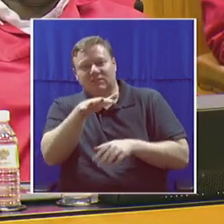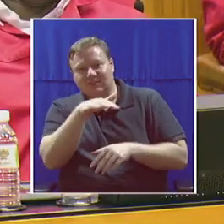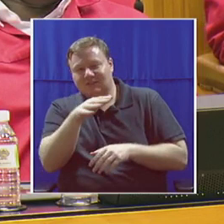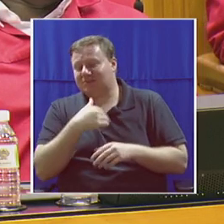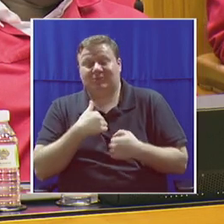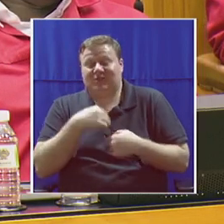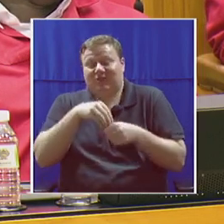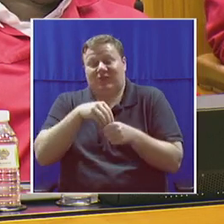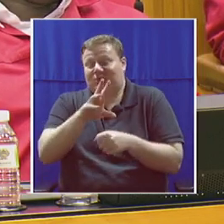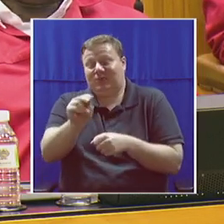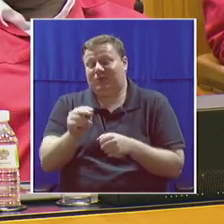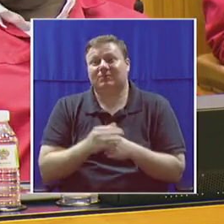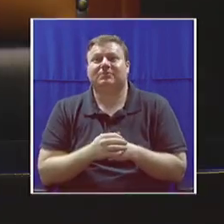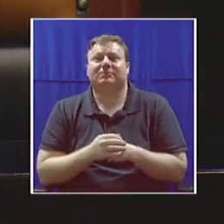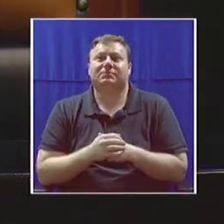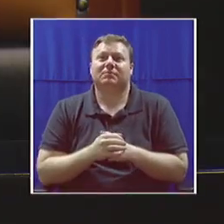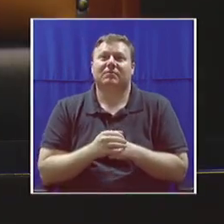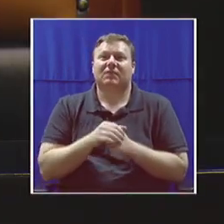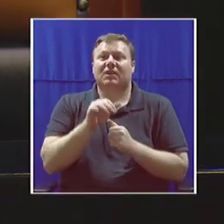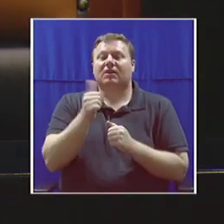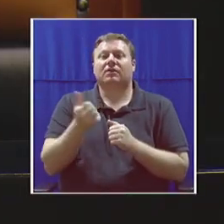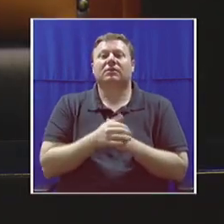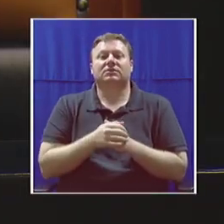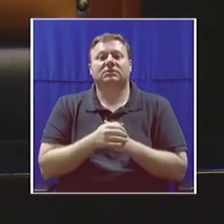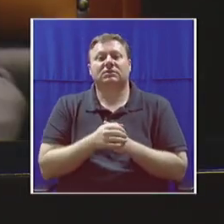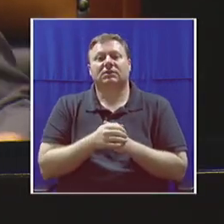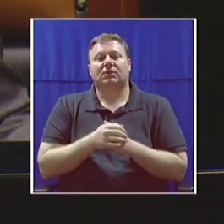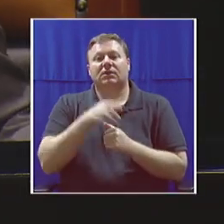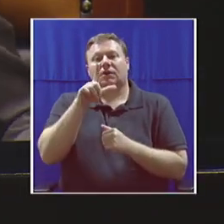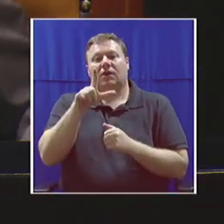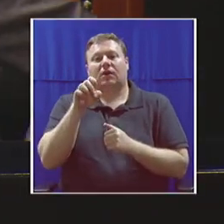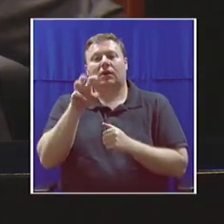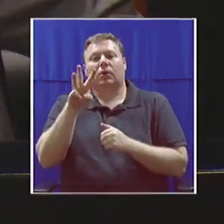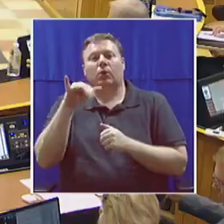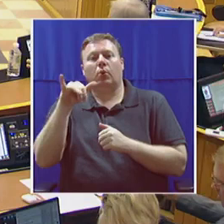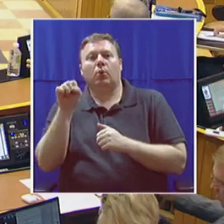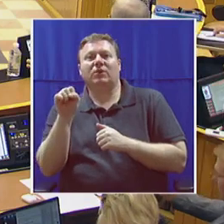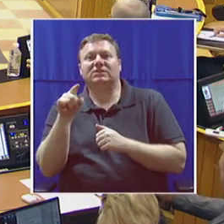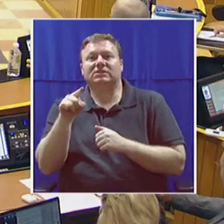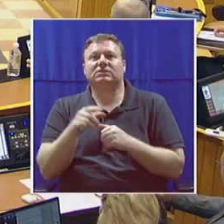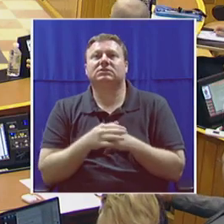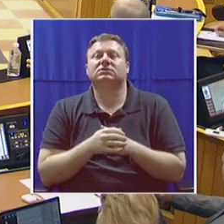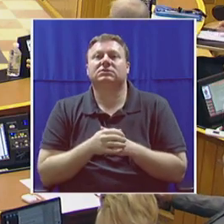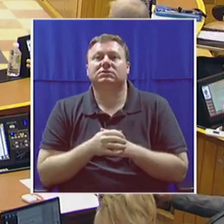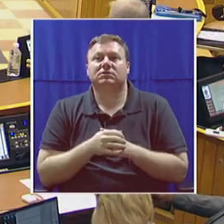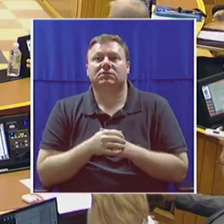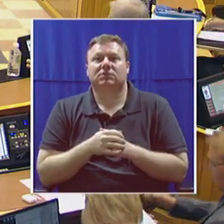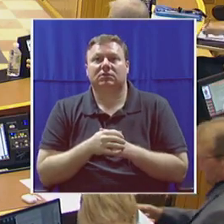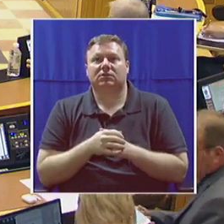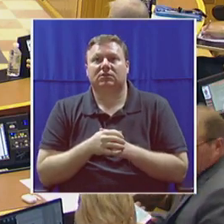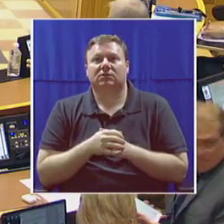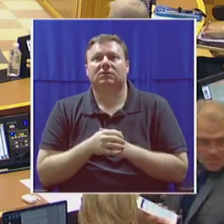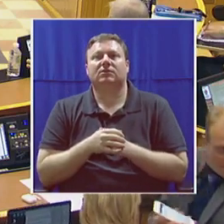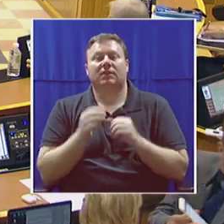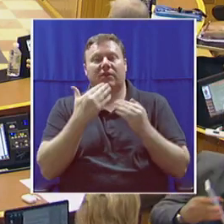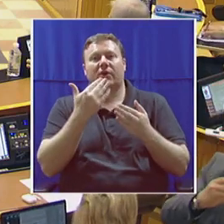do the next followup questions The Honorable Lewis thank you very much house chairperson Minister uh in that Sona the